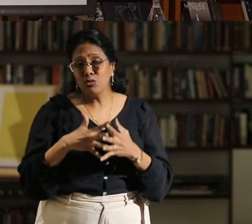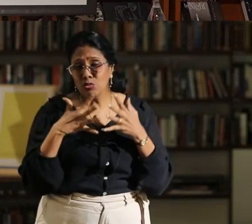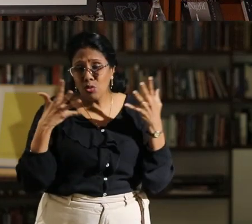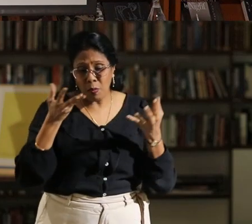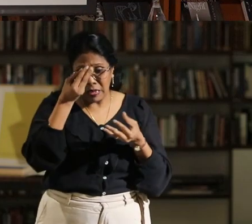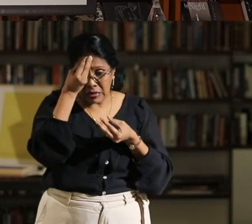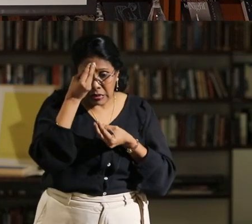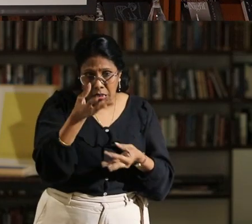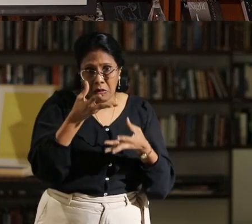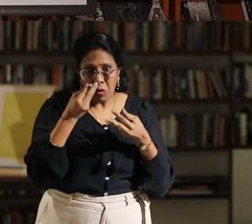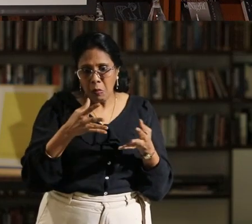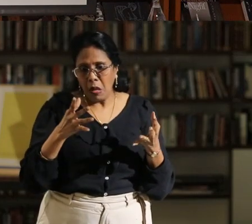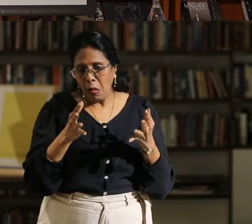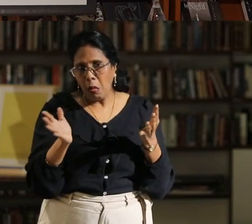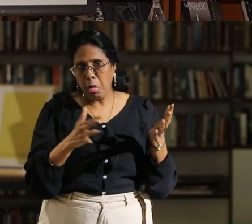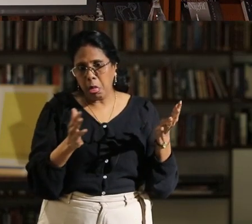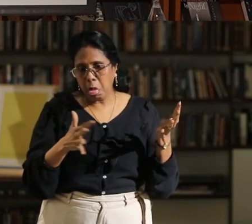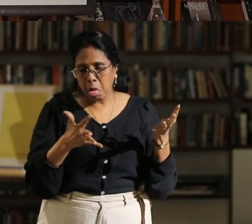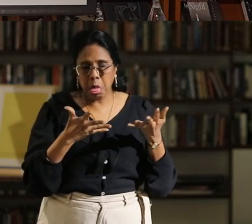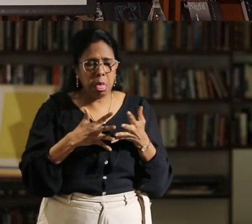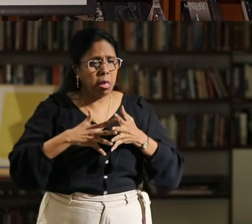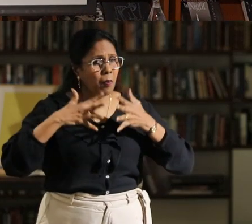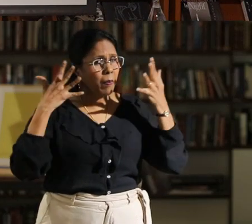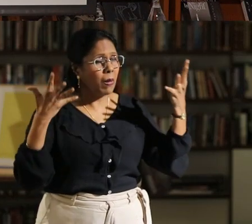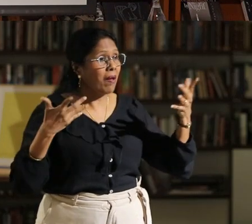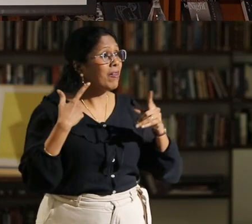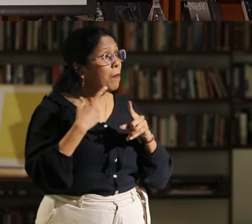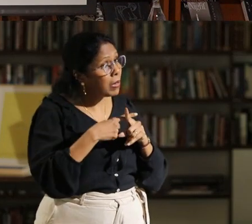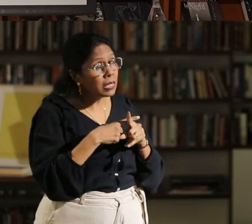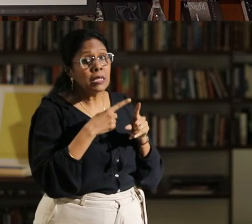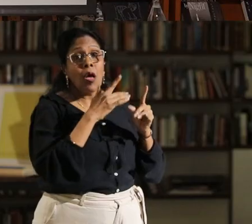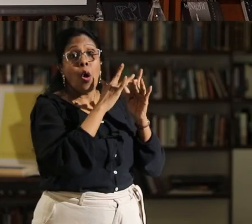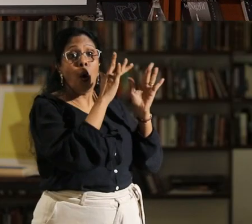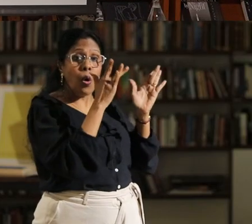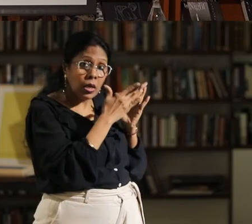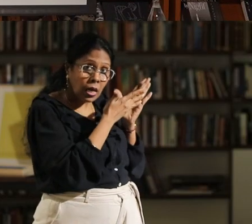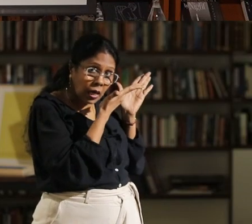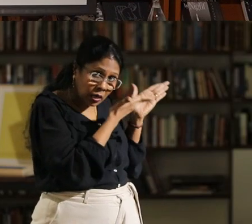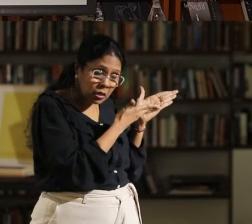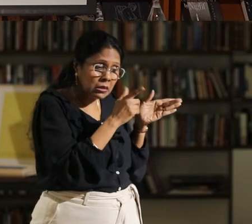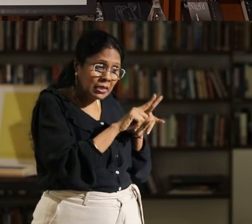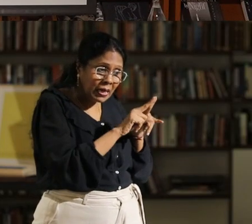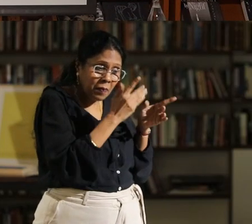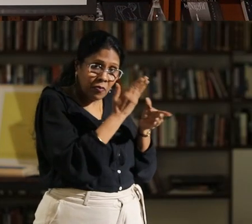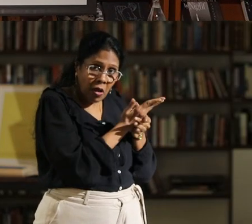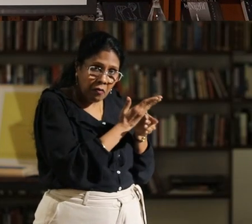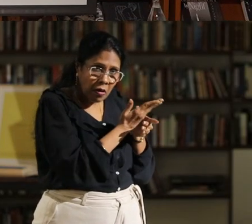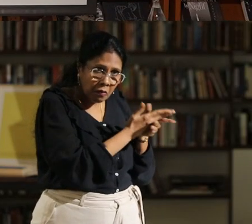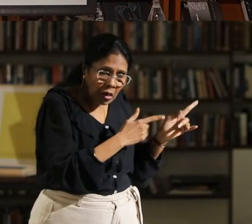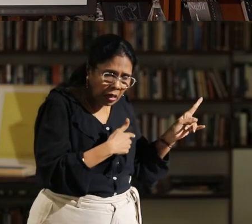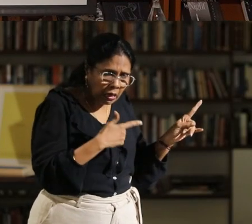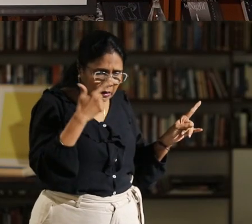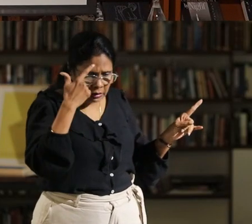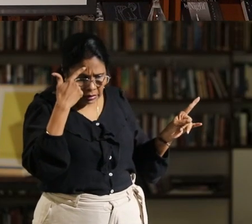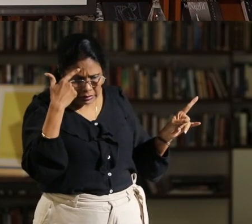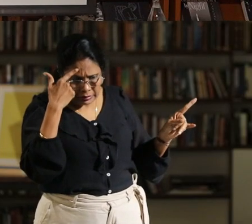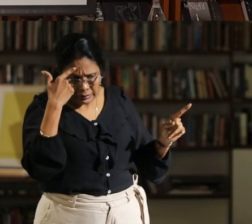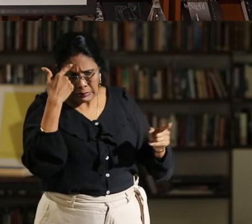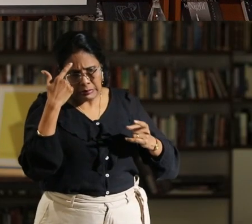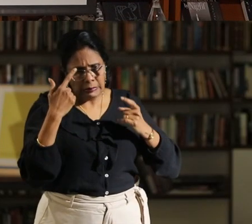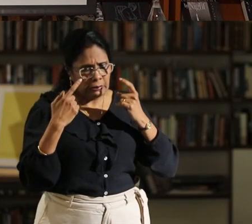of information in it, that and the online archive, you have to think many times before you get into